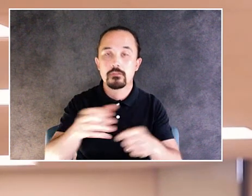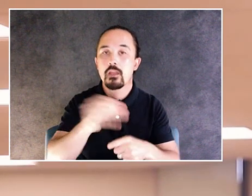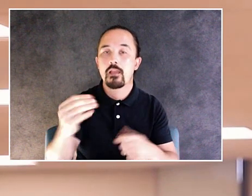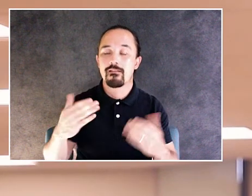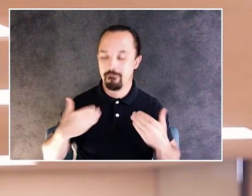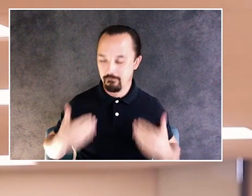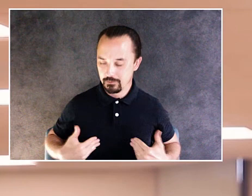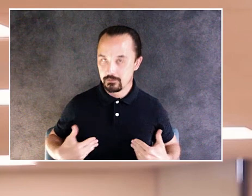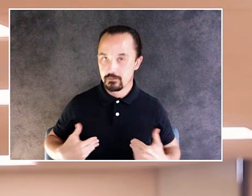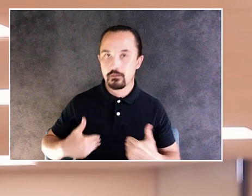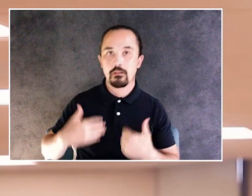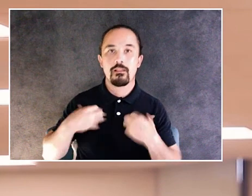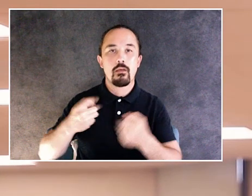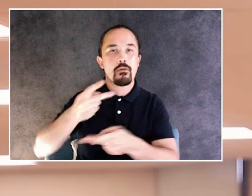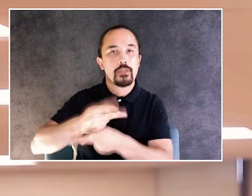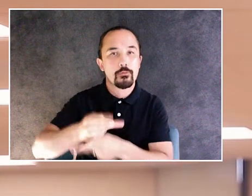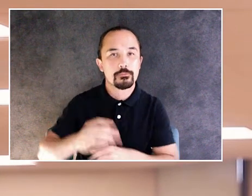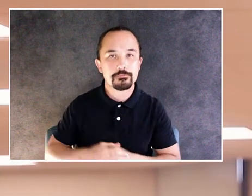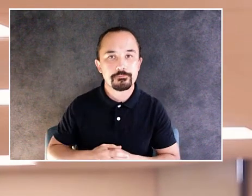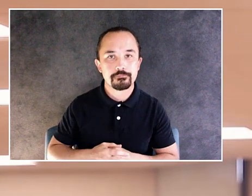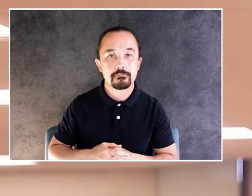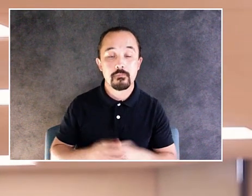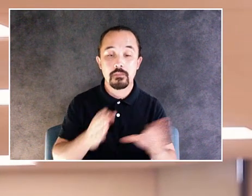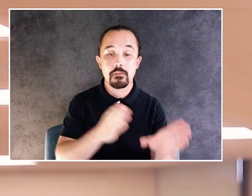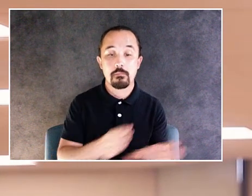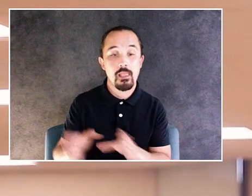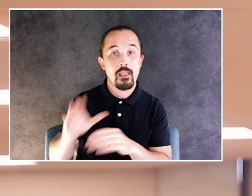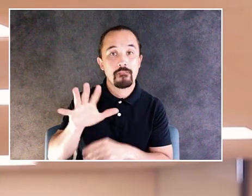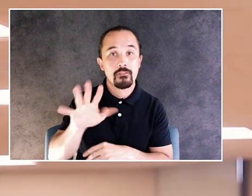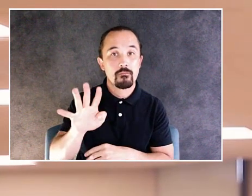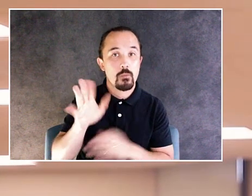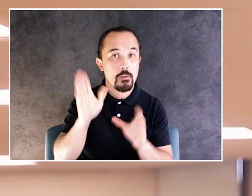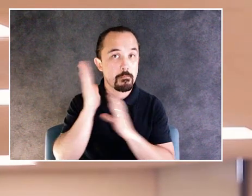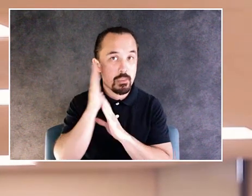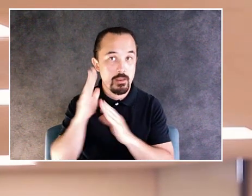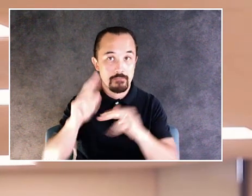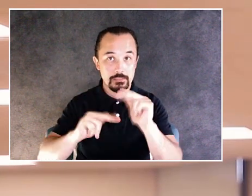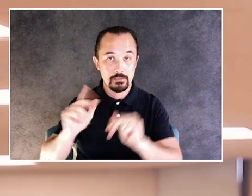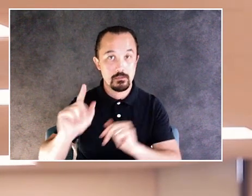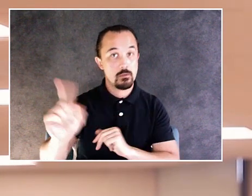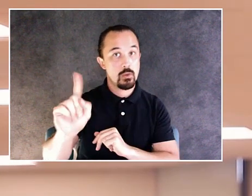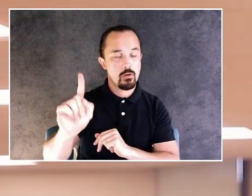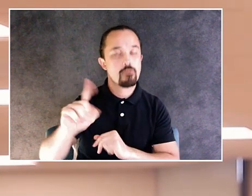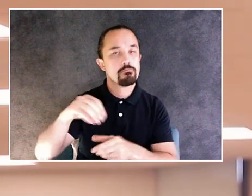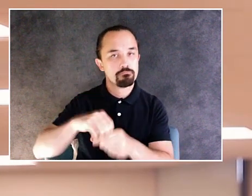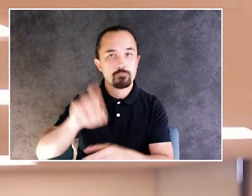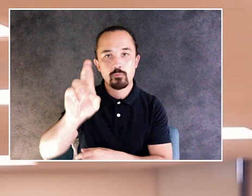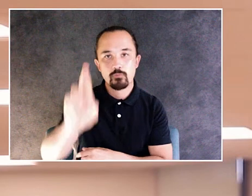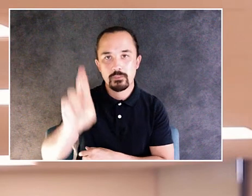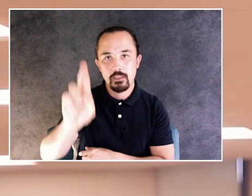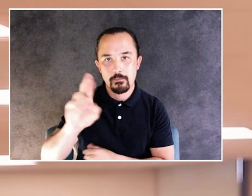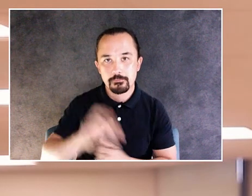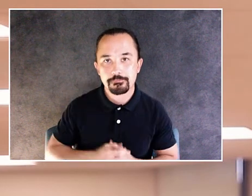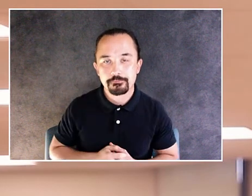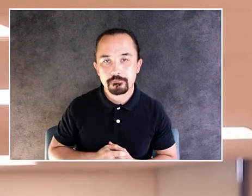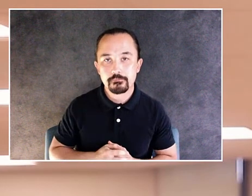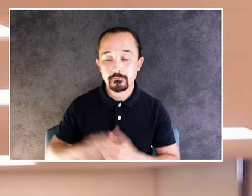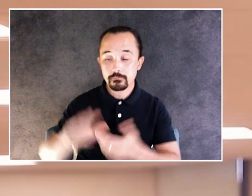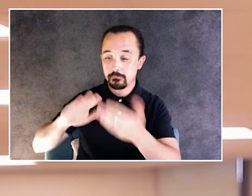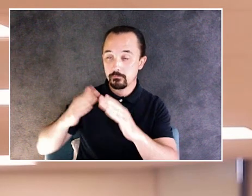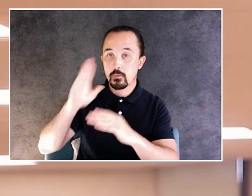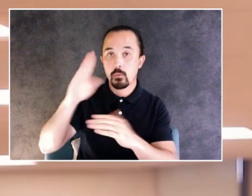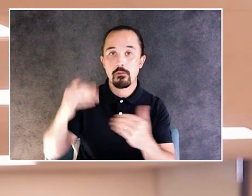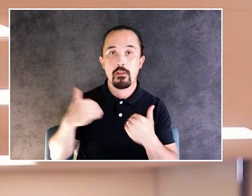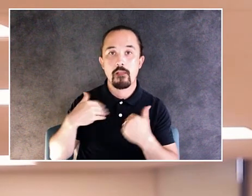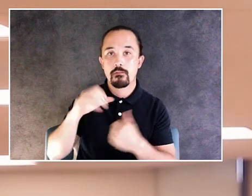care. The planned 54-bed facility will be located in the city of Riverside. The community will also have a